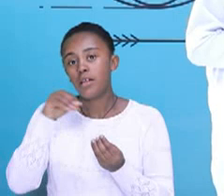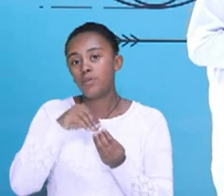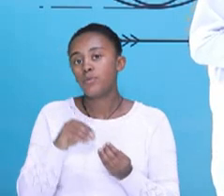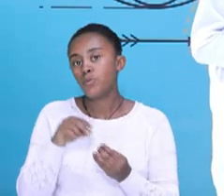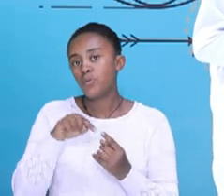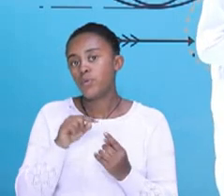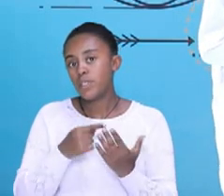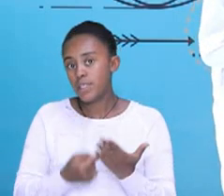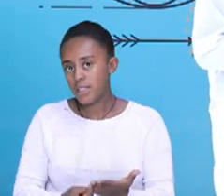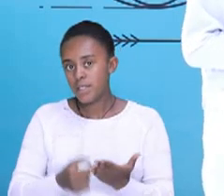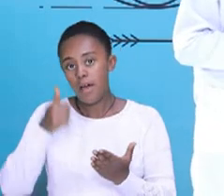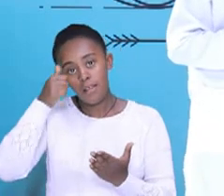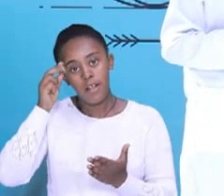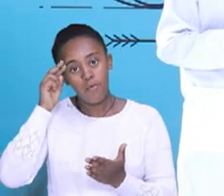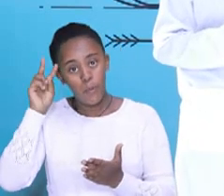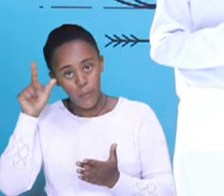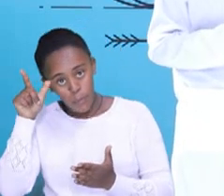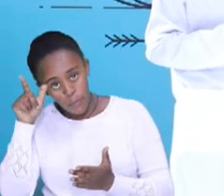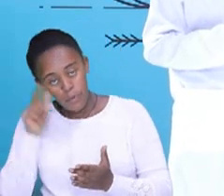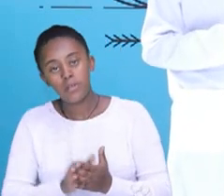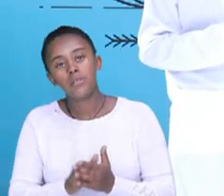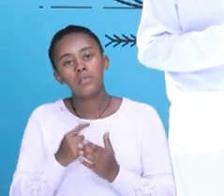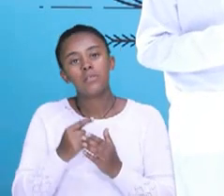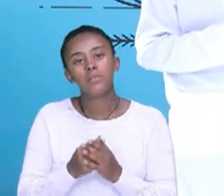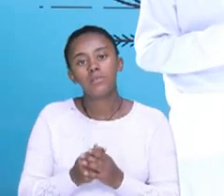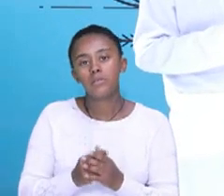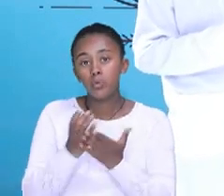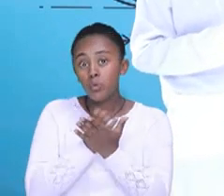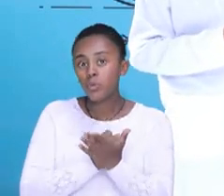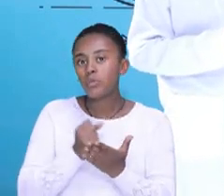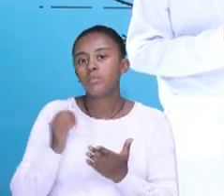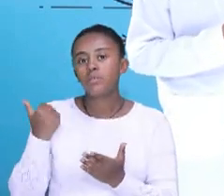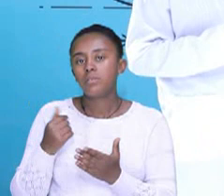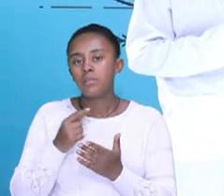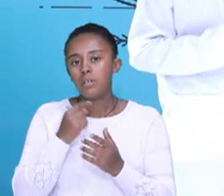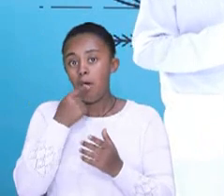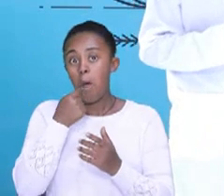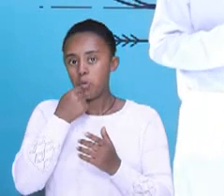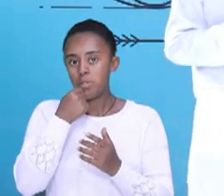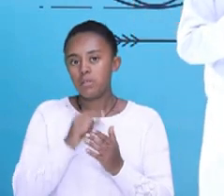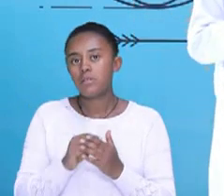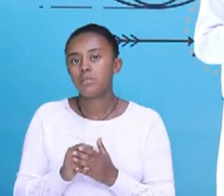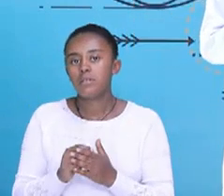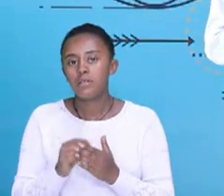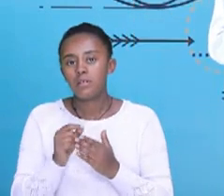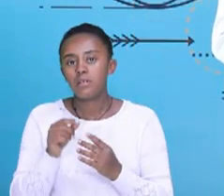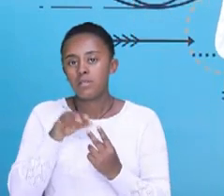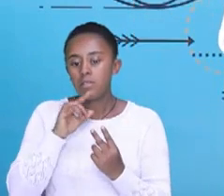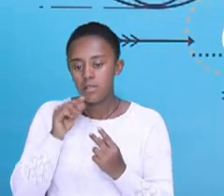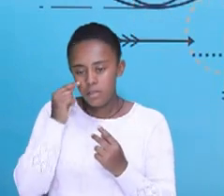this, Anton Leeuwenhoek took sample from his mouse, and